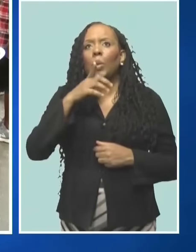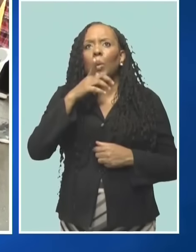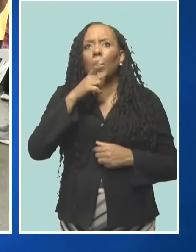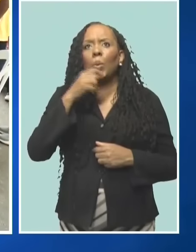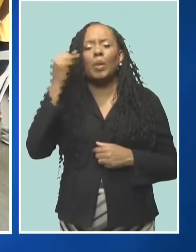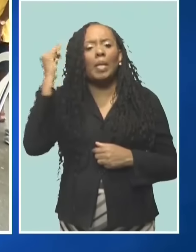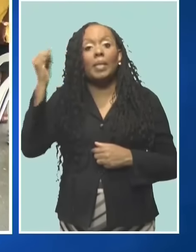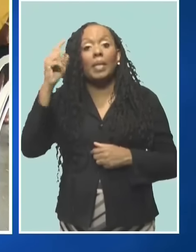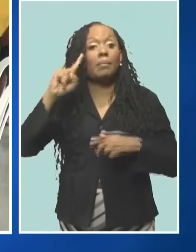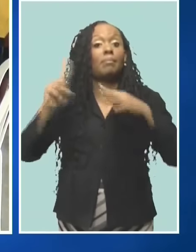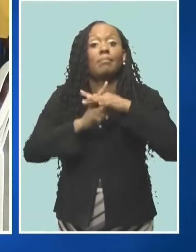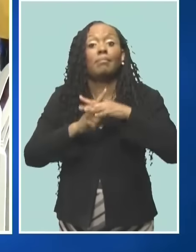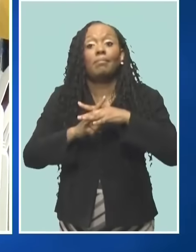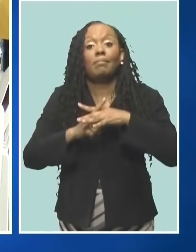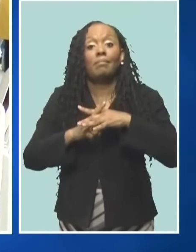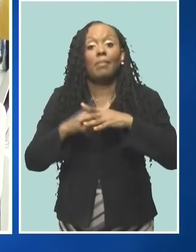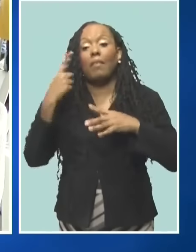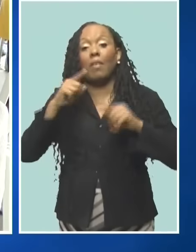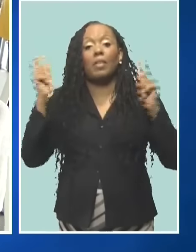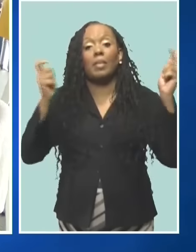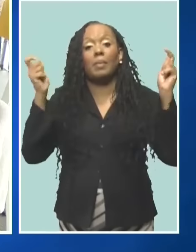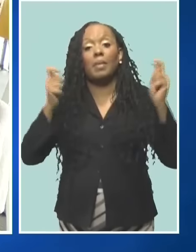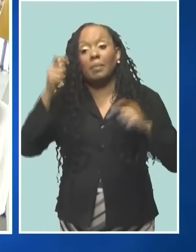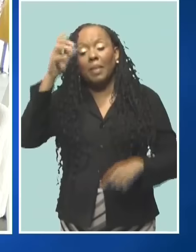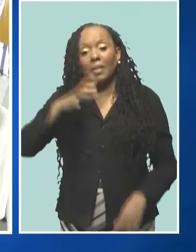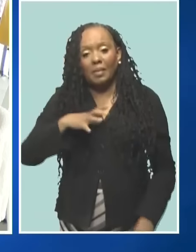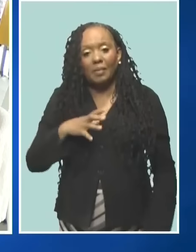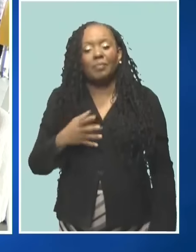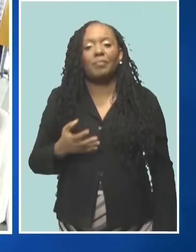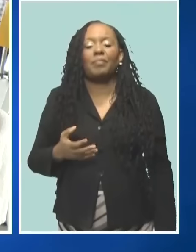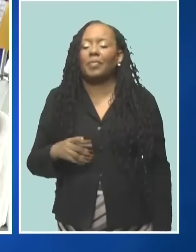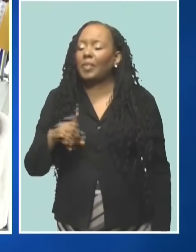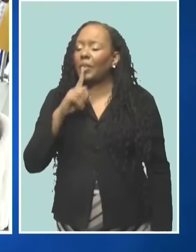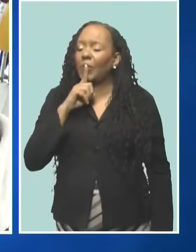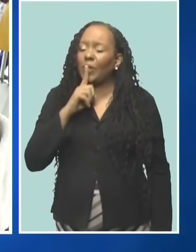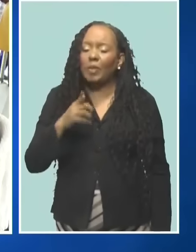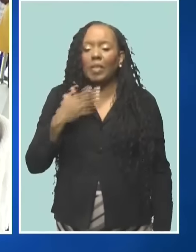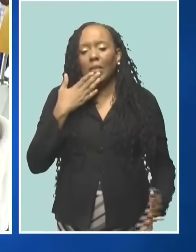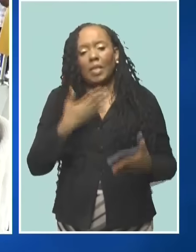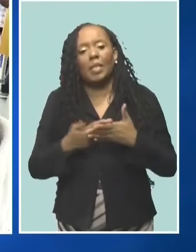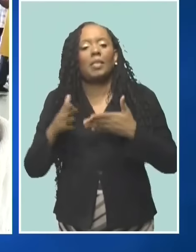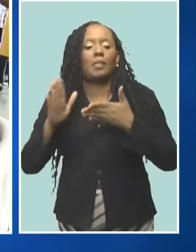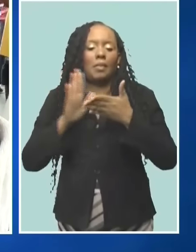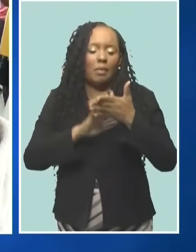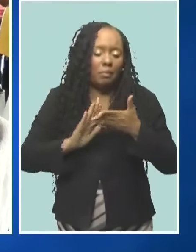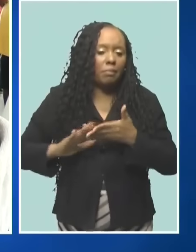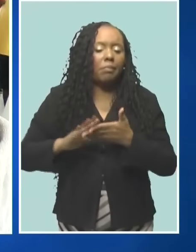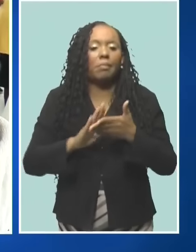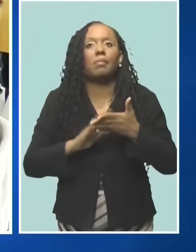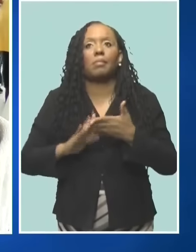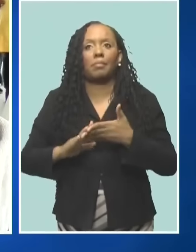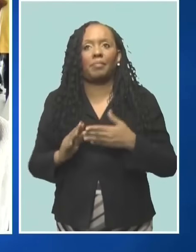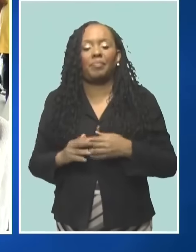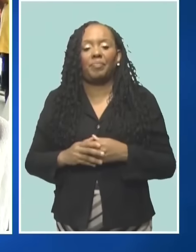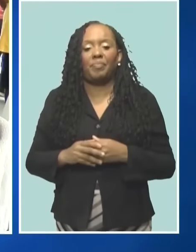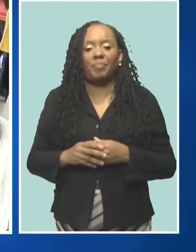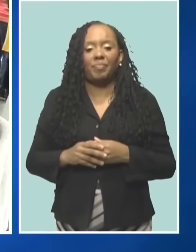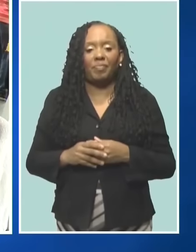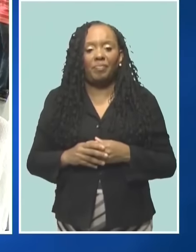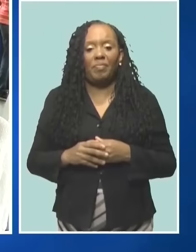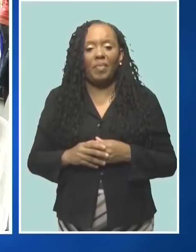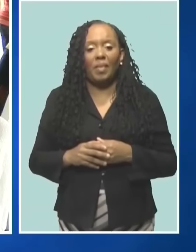think, and celebrated it today, it is worthy. I think it should be something that